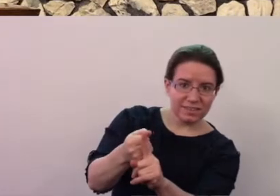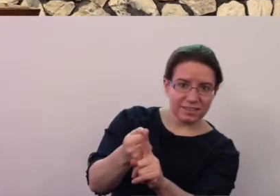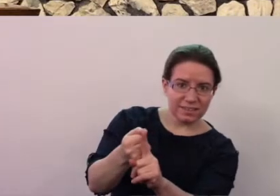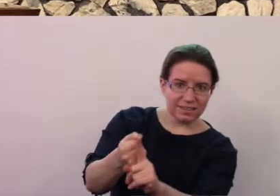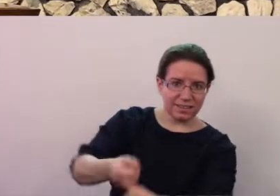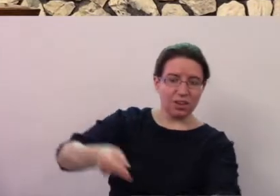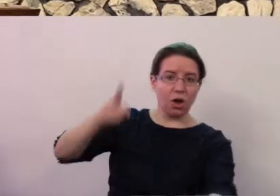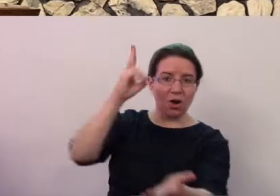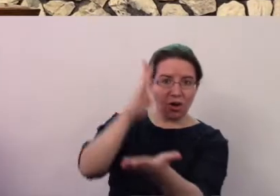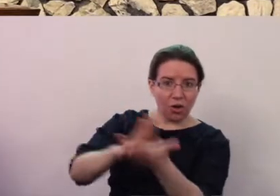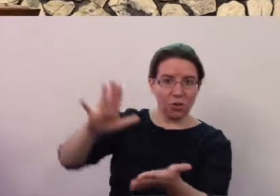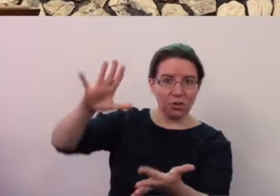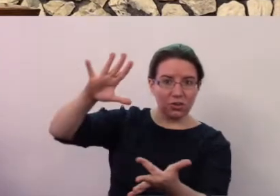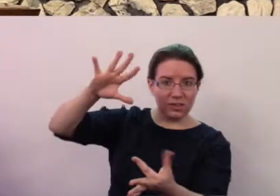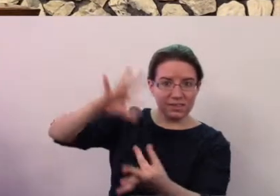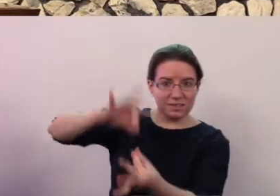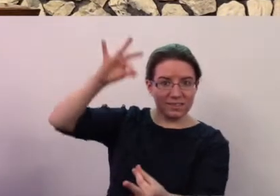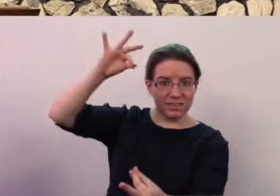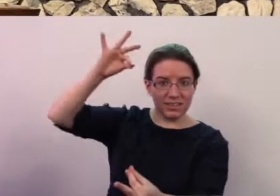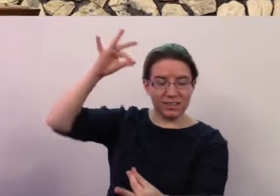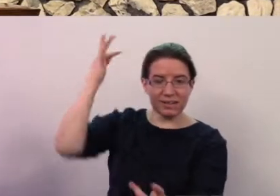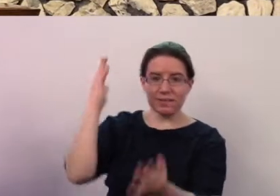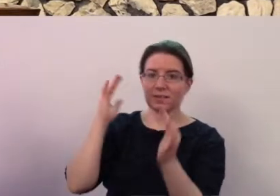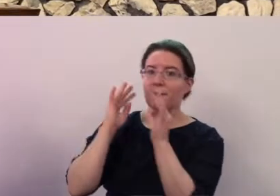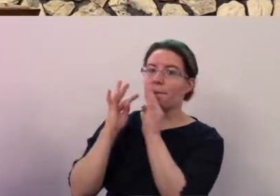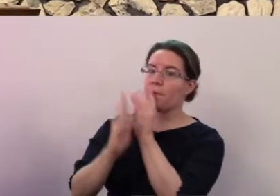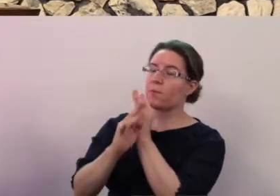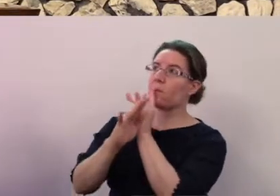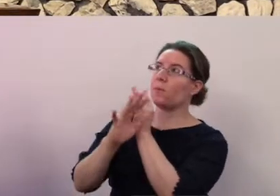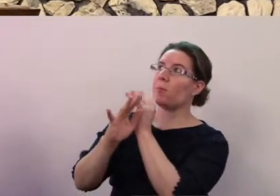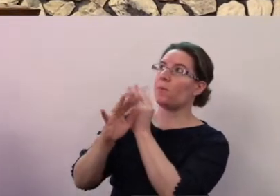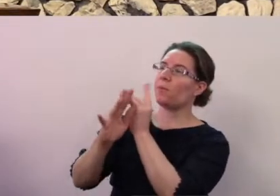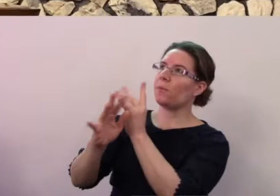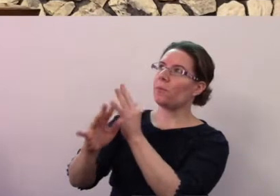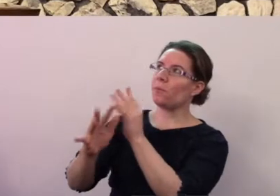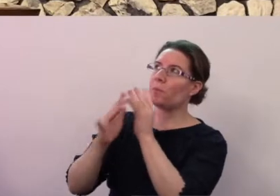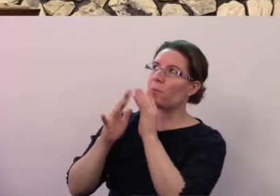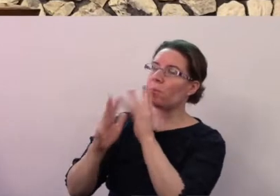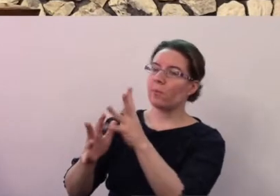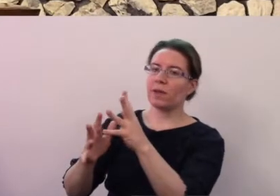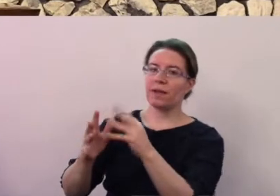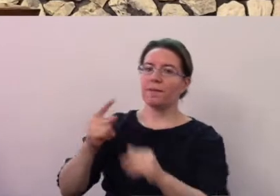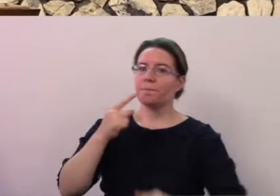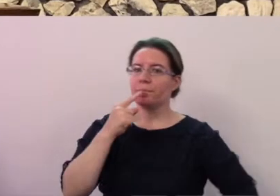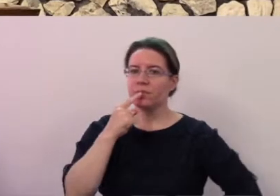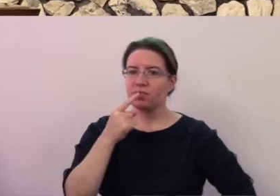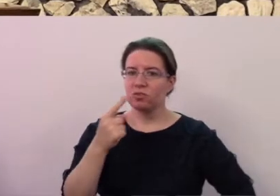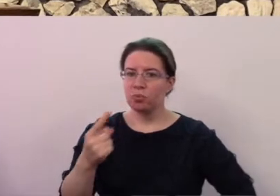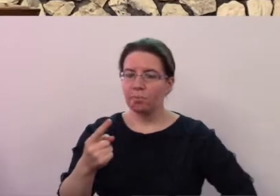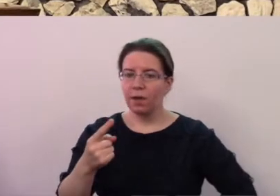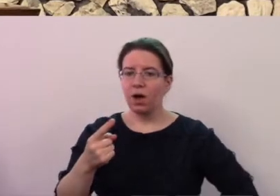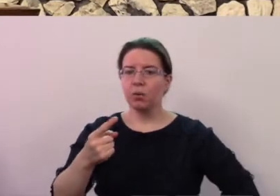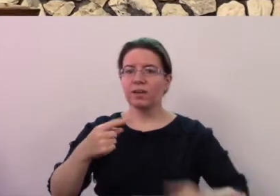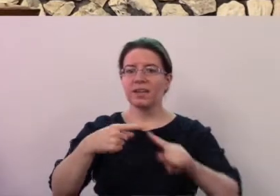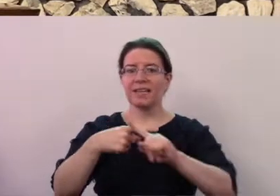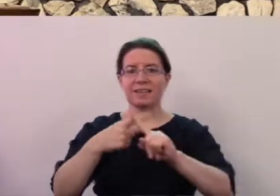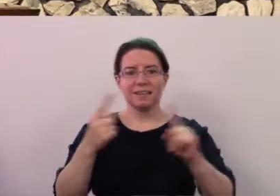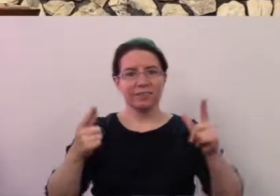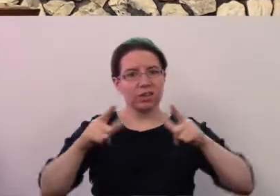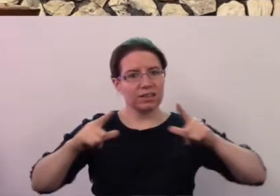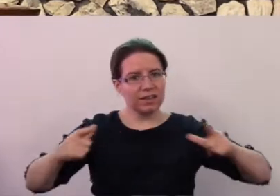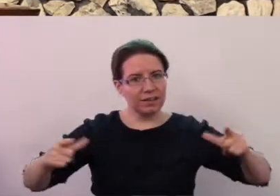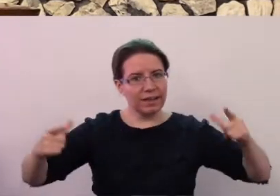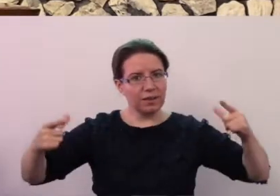his hands upon them, the Holy Ghost came on them. All right. And they spake with tongues, not their